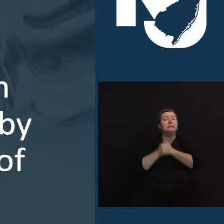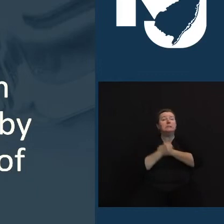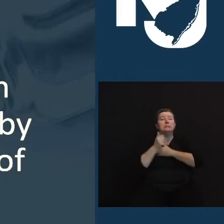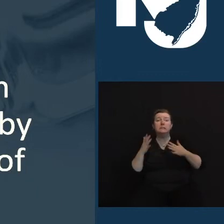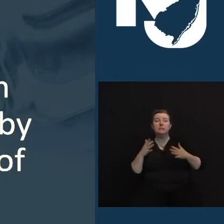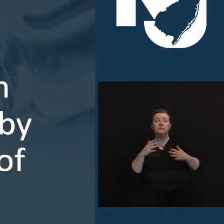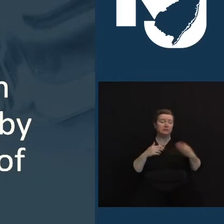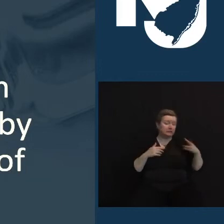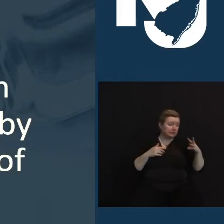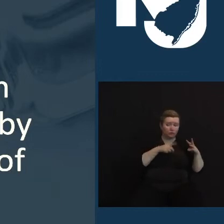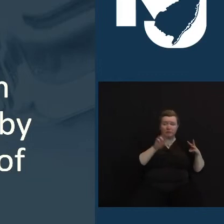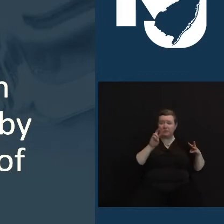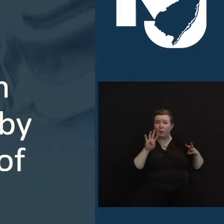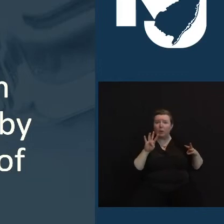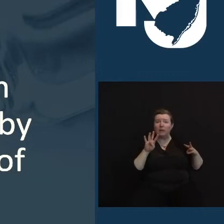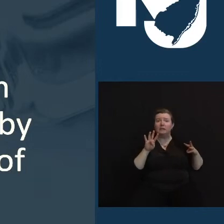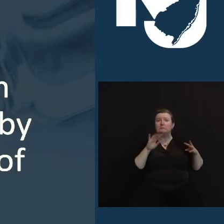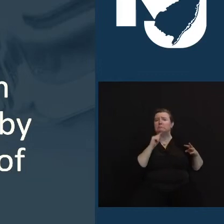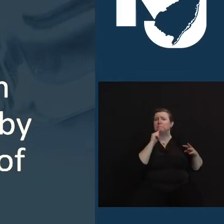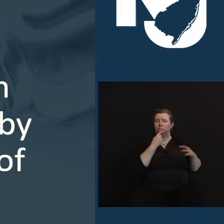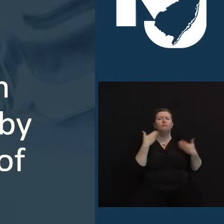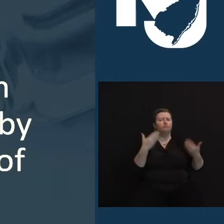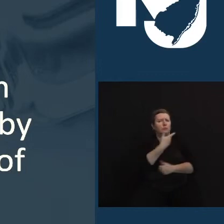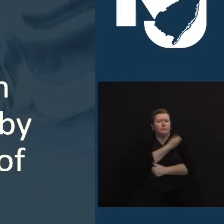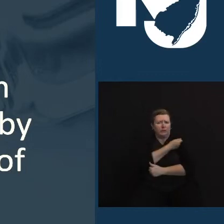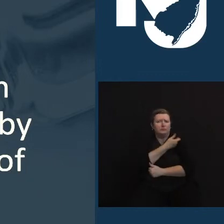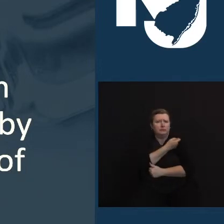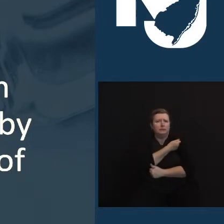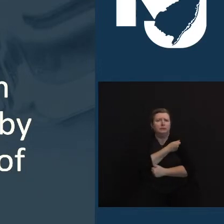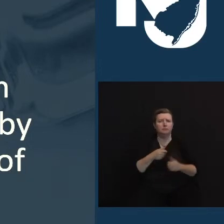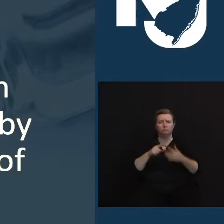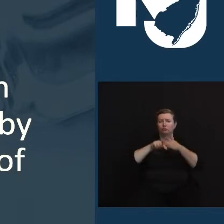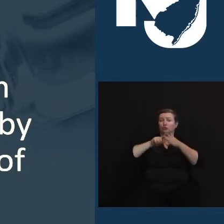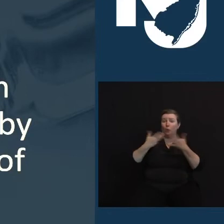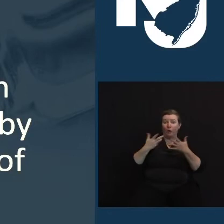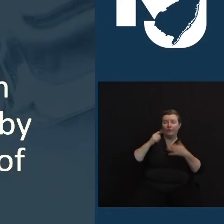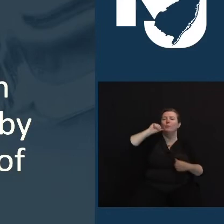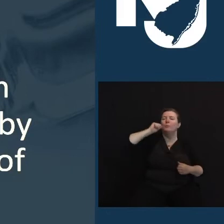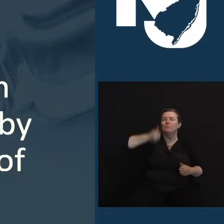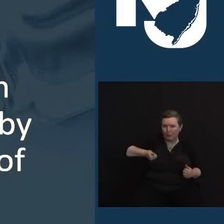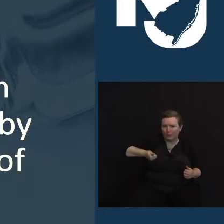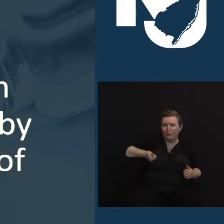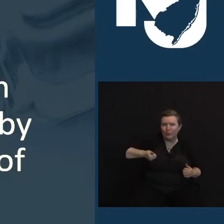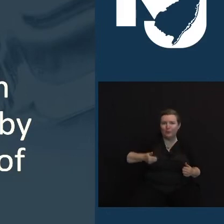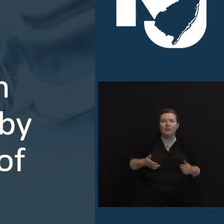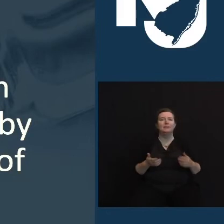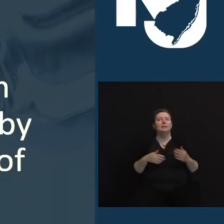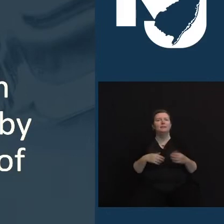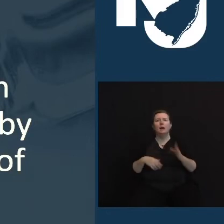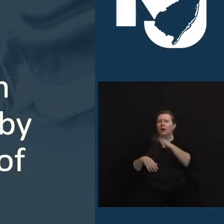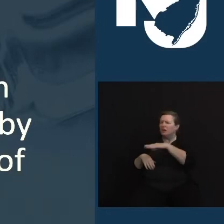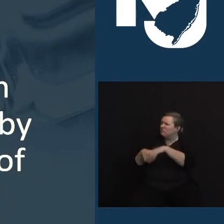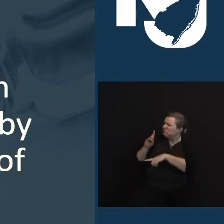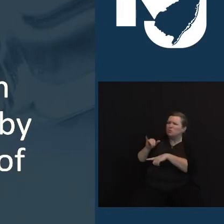their vaccinations as of tomorrow. And I want to be careful, Judy and Eddie, to not use the